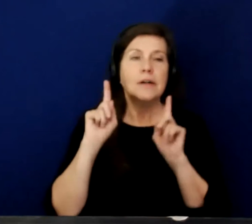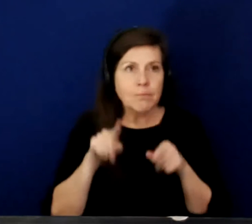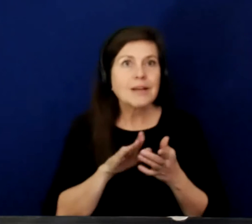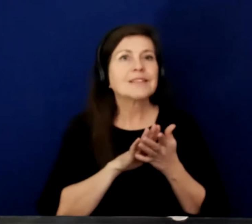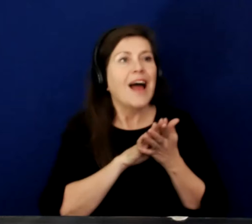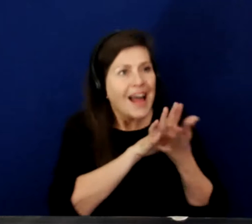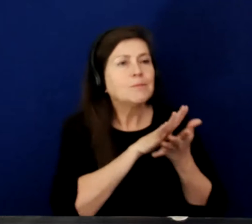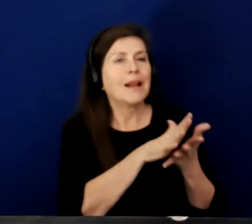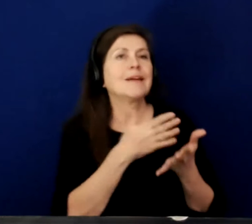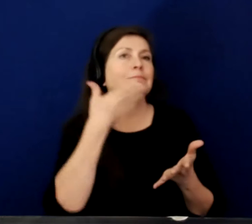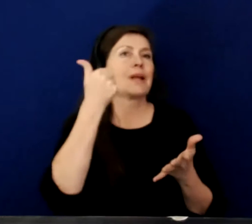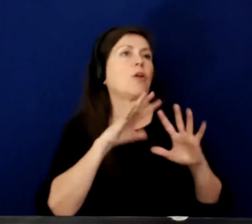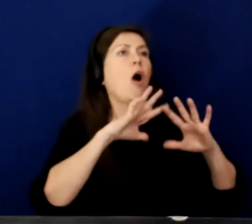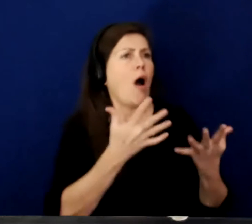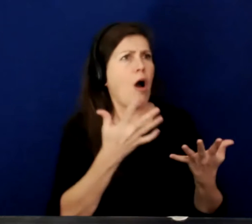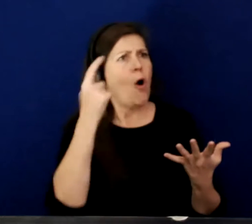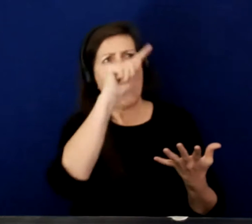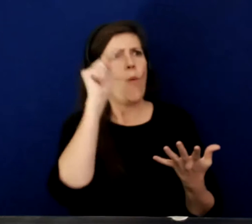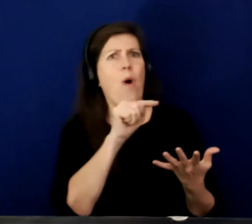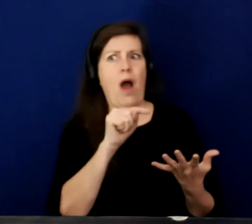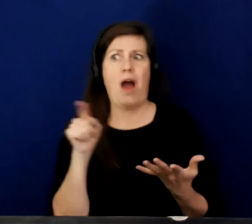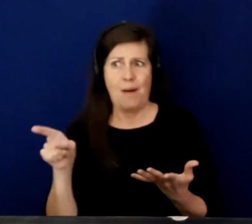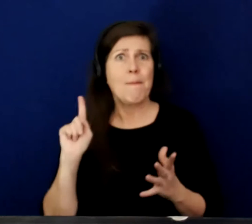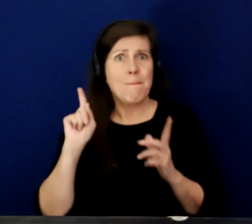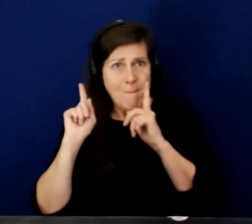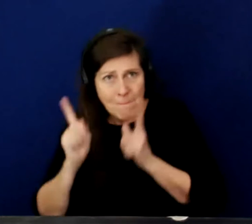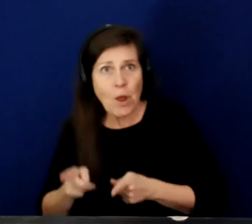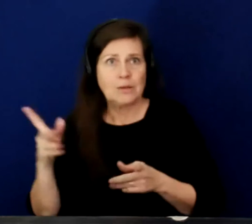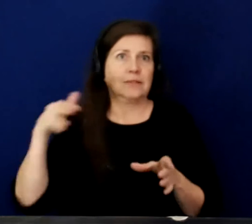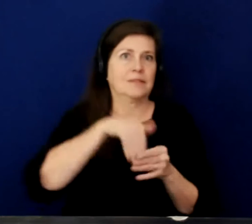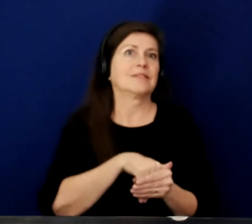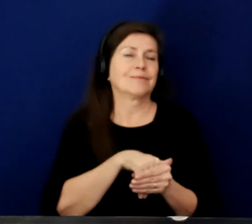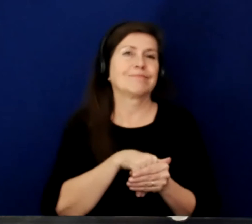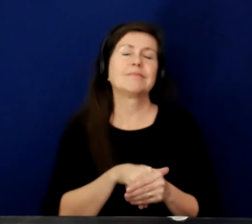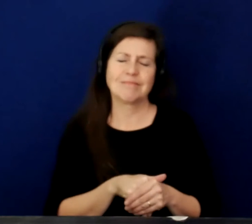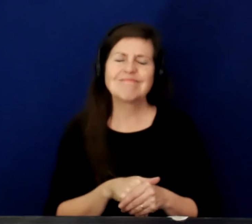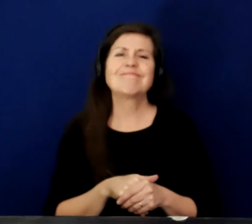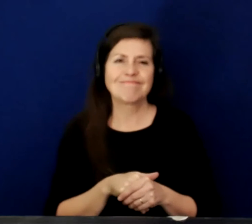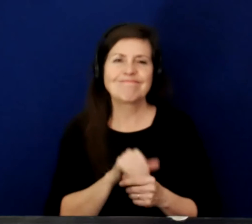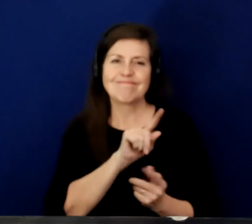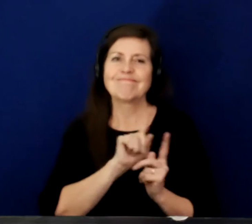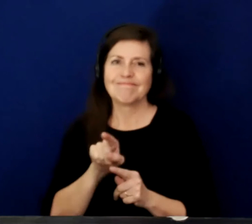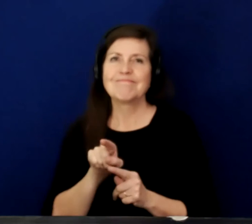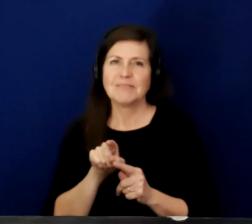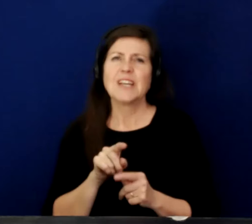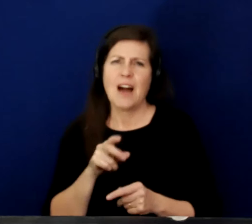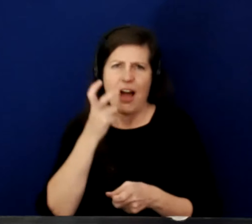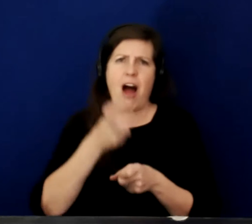better. Yeah. Yeah, definitely. It is hard to explain all these sort